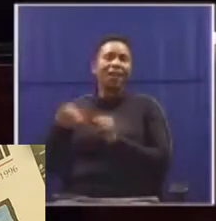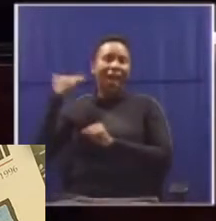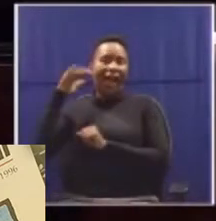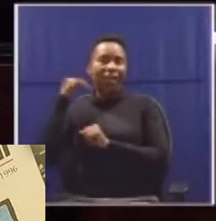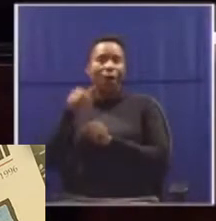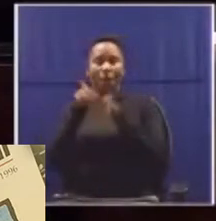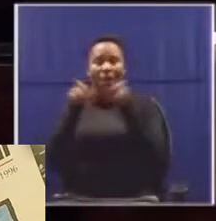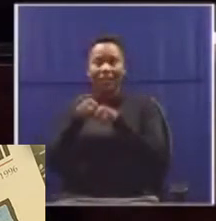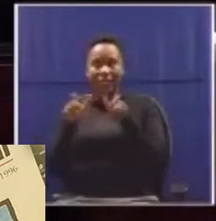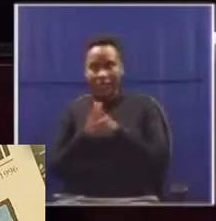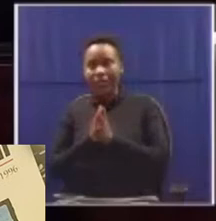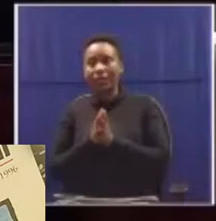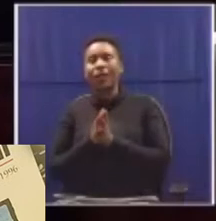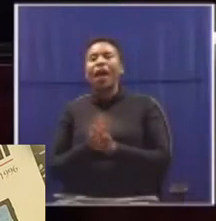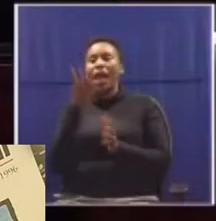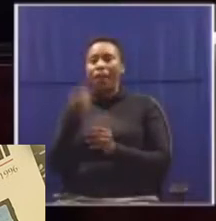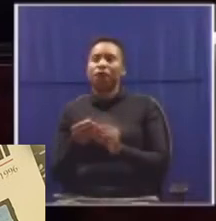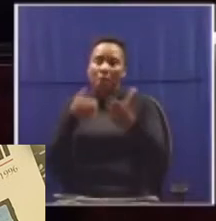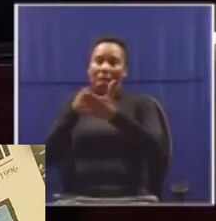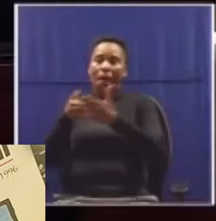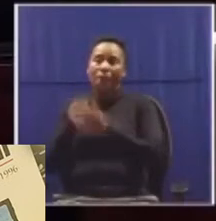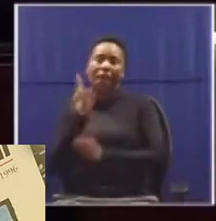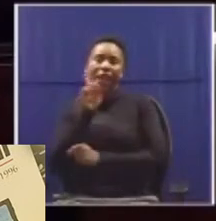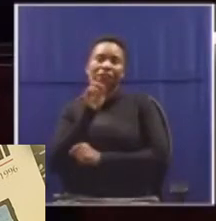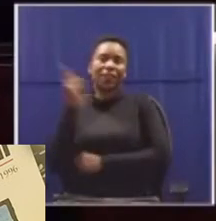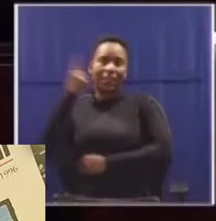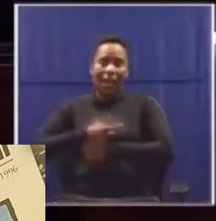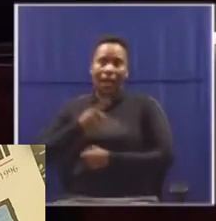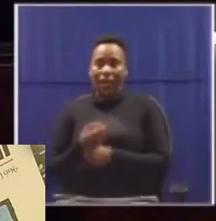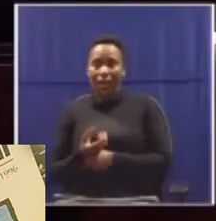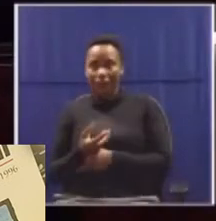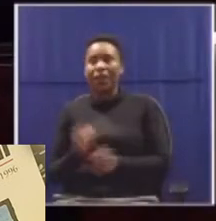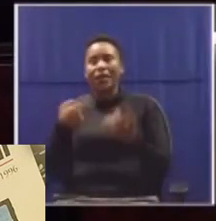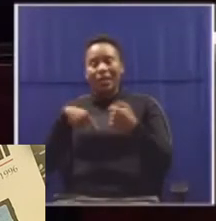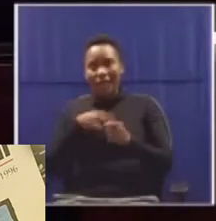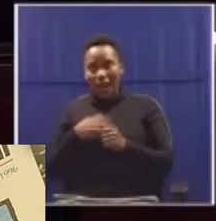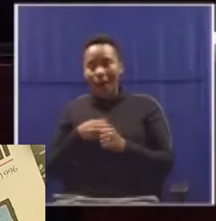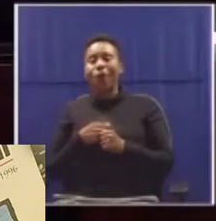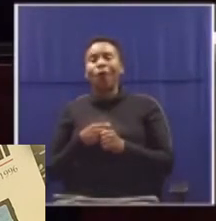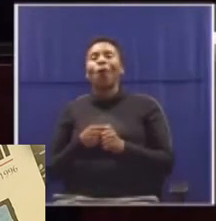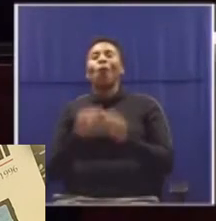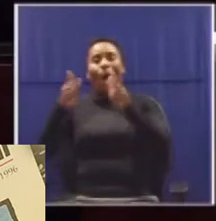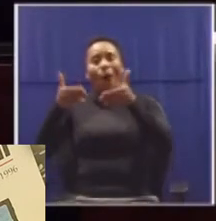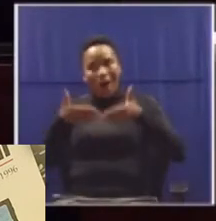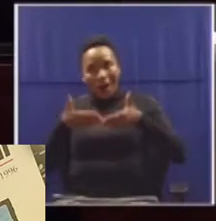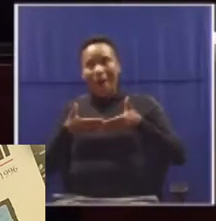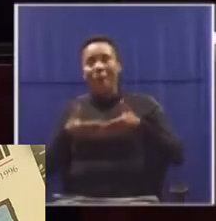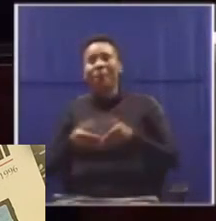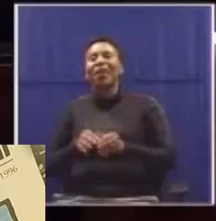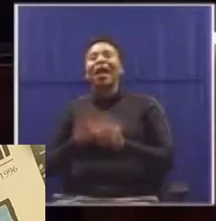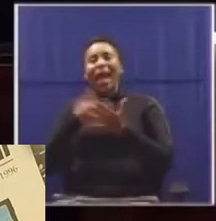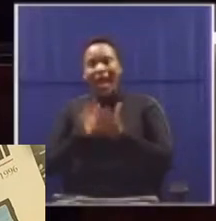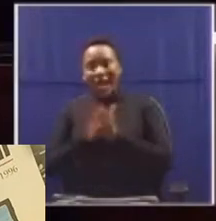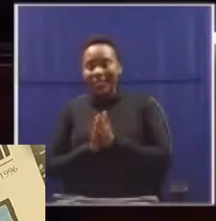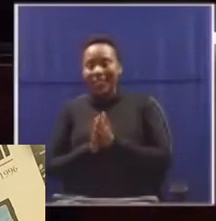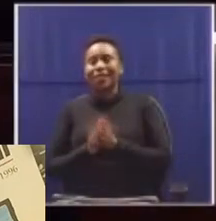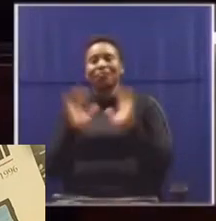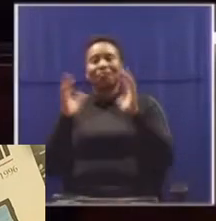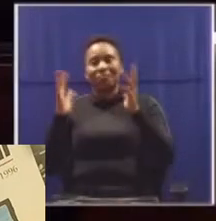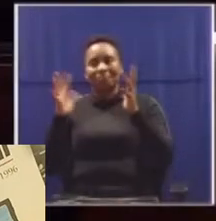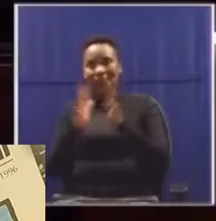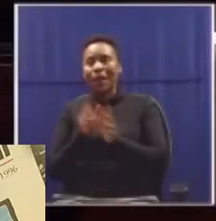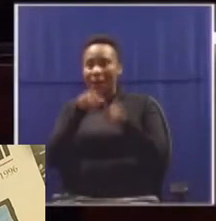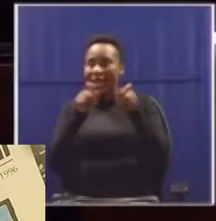we in the acdp would like to honor all people who are hearing impaired and who have overcome their adversity such as the